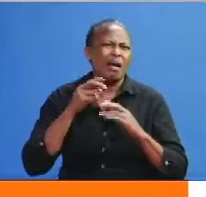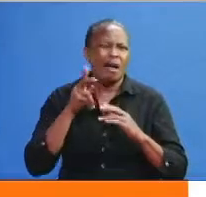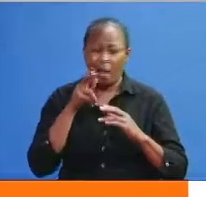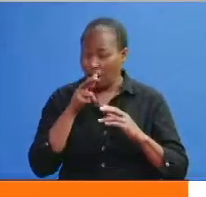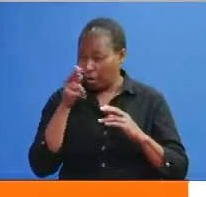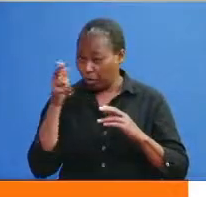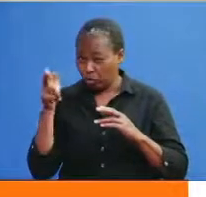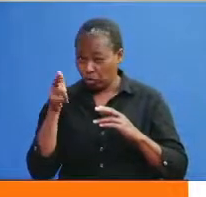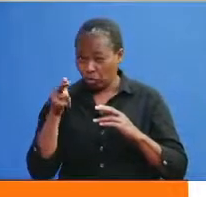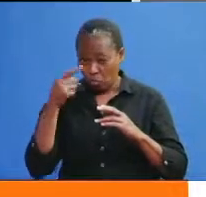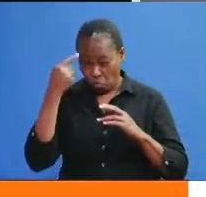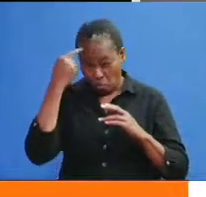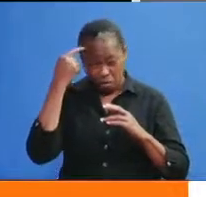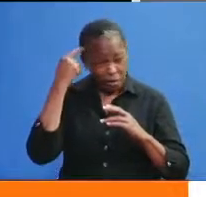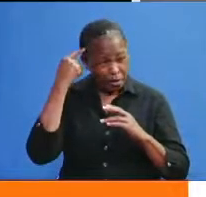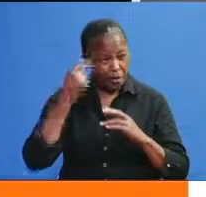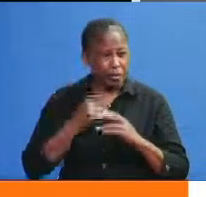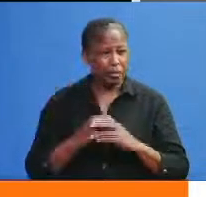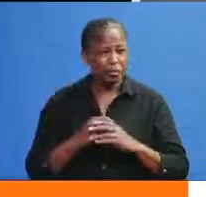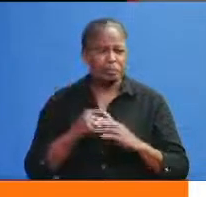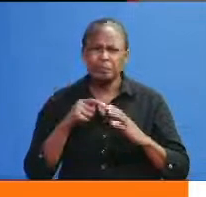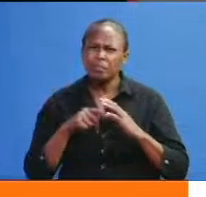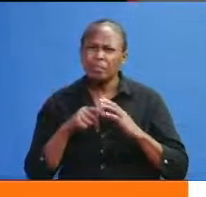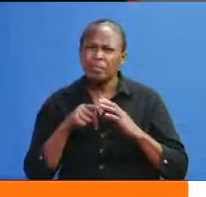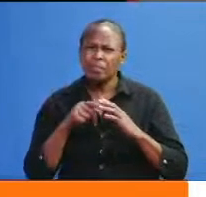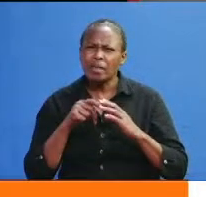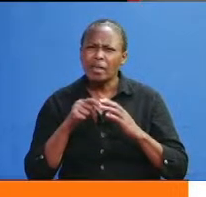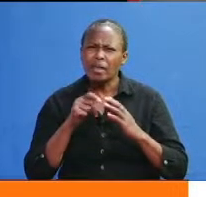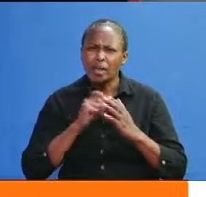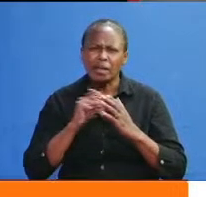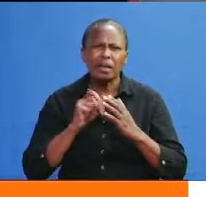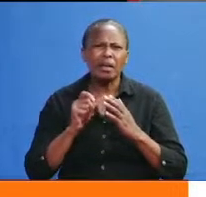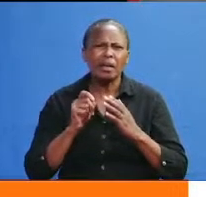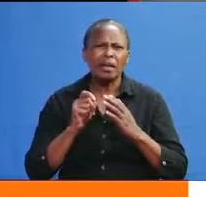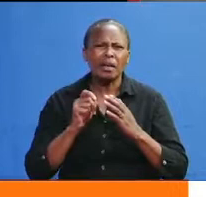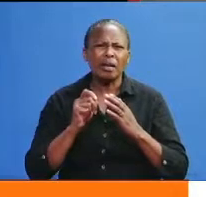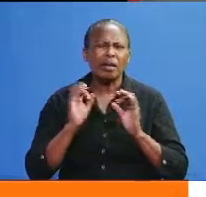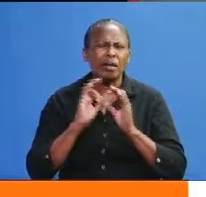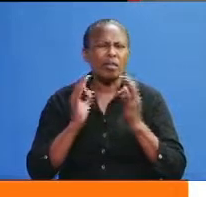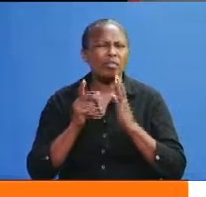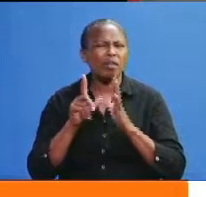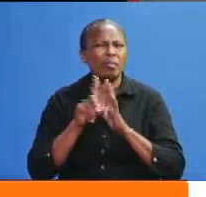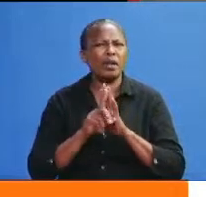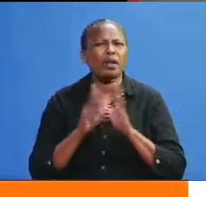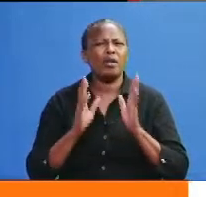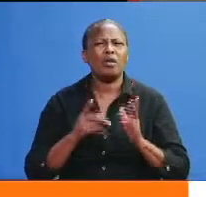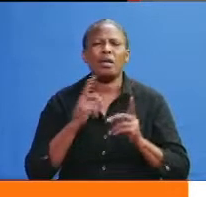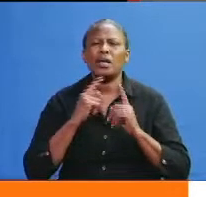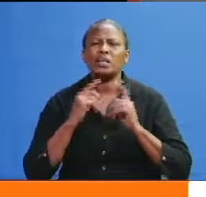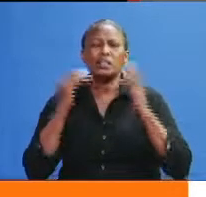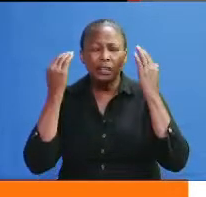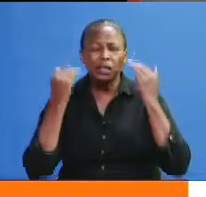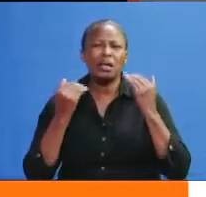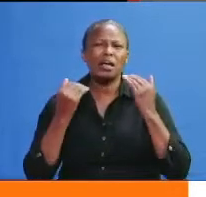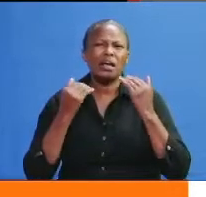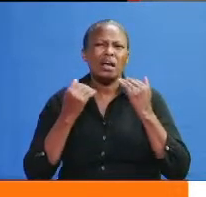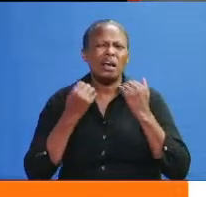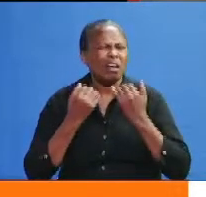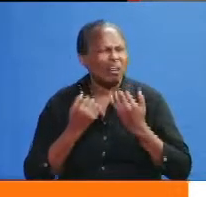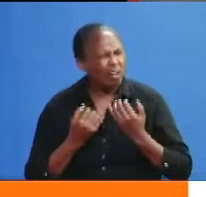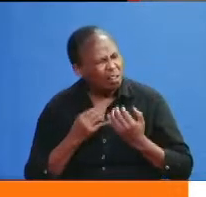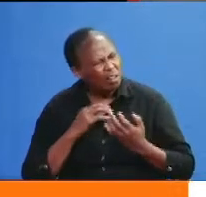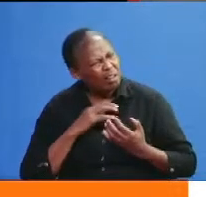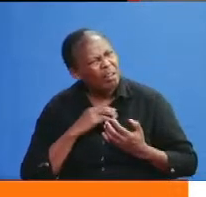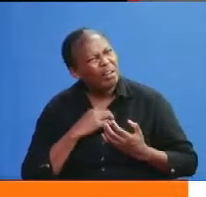on the head. In a statement, the family lawyers said, and I quote, "It is with heavy heart that the family of